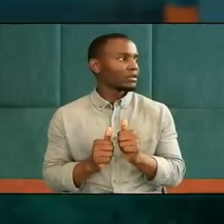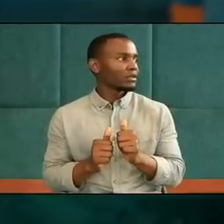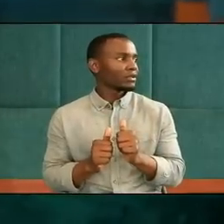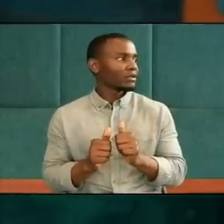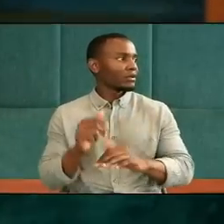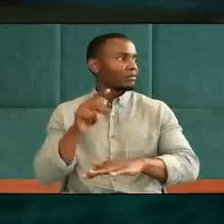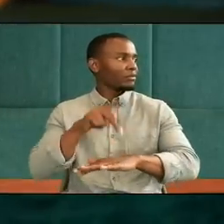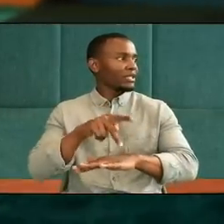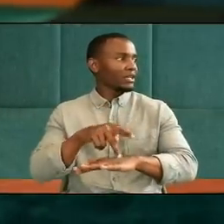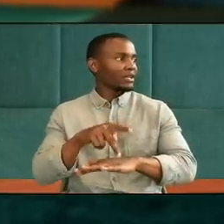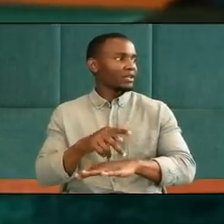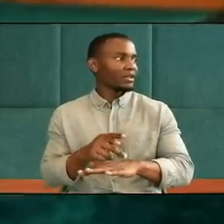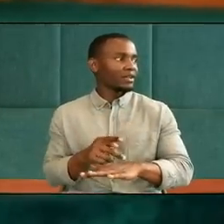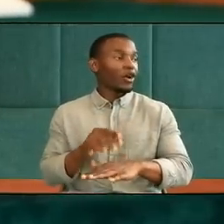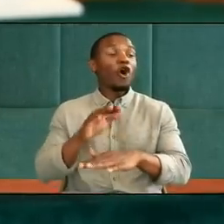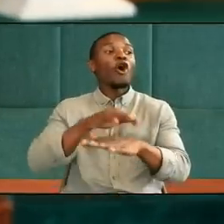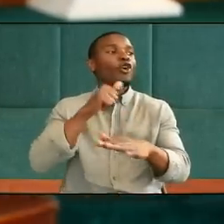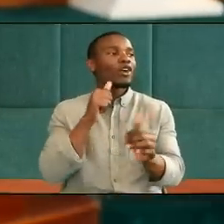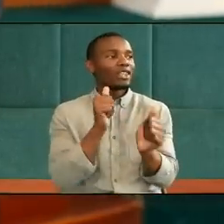Father,